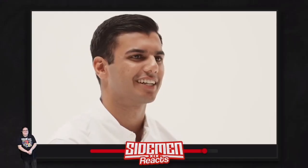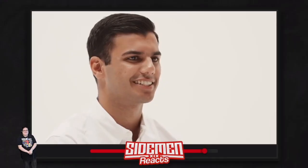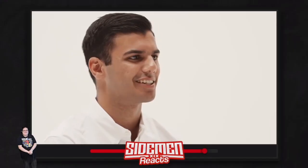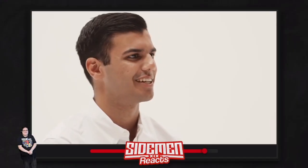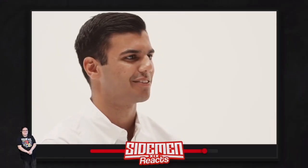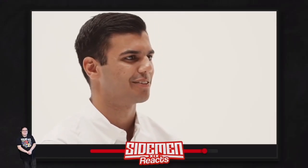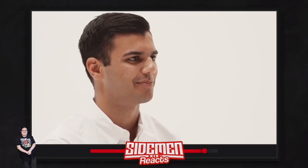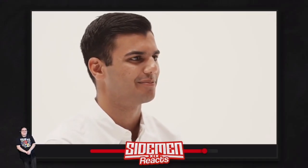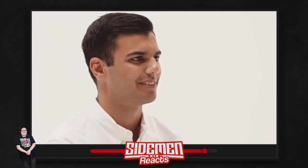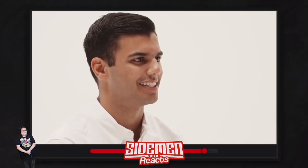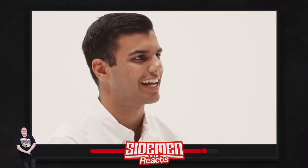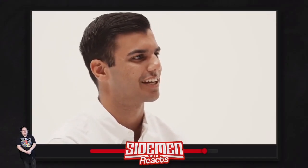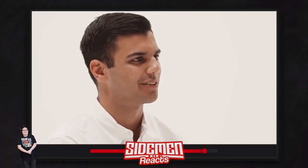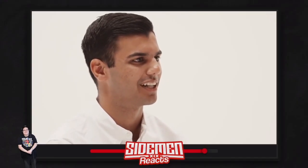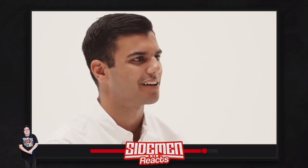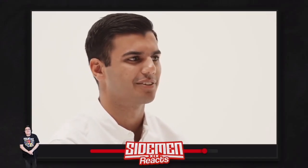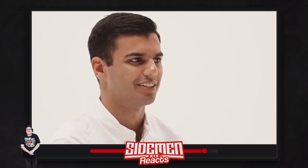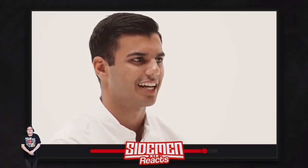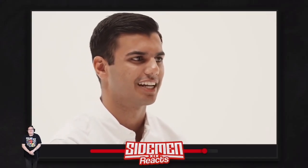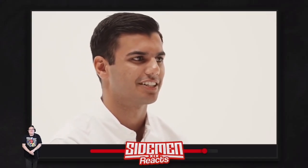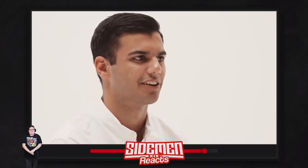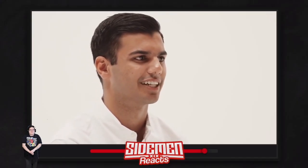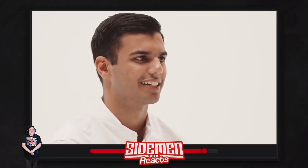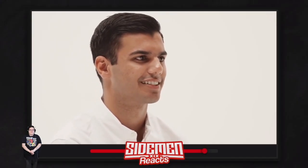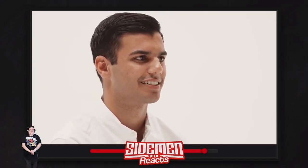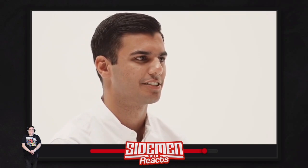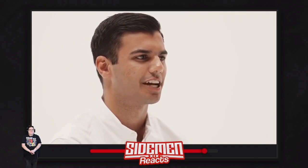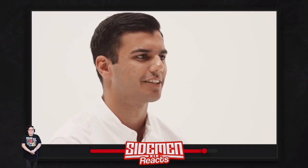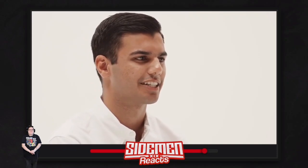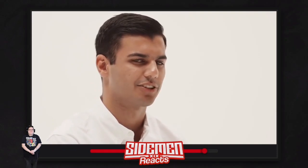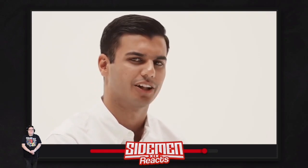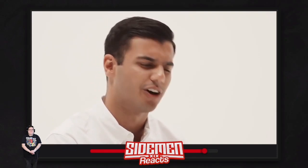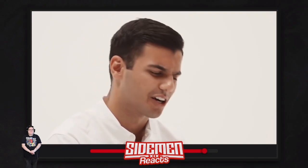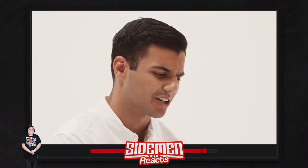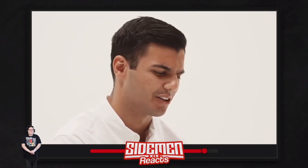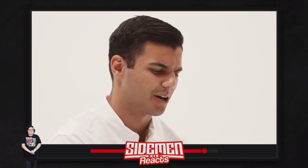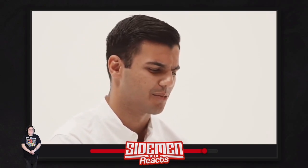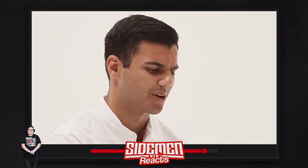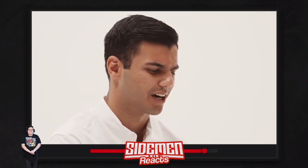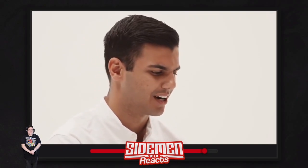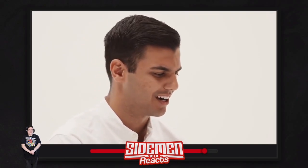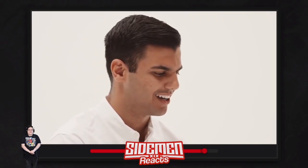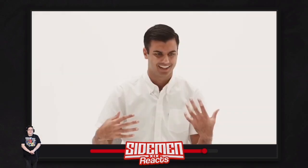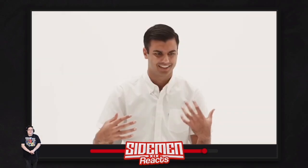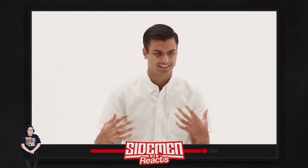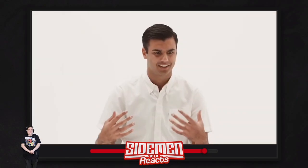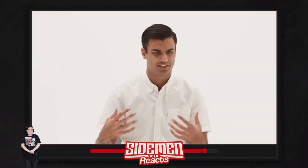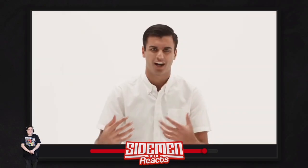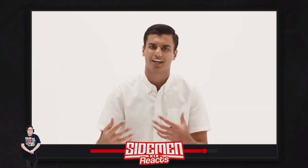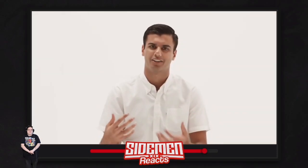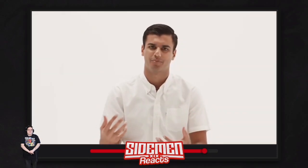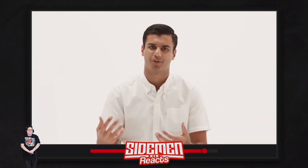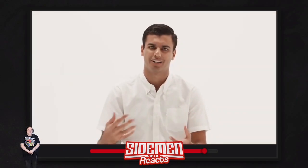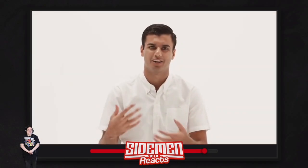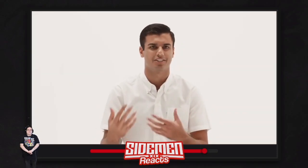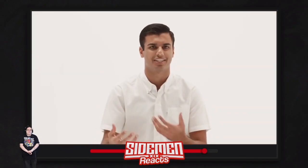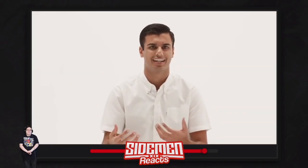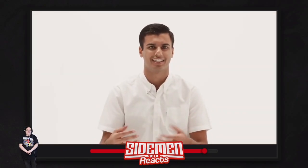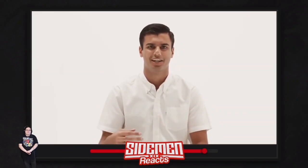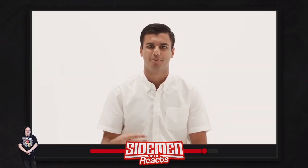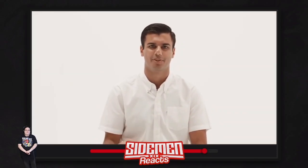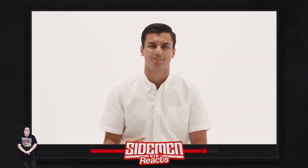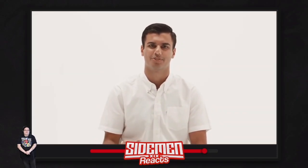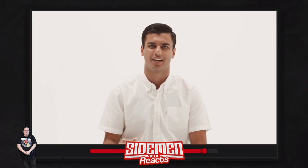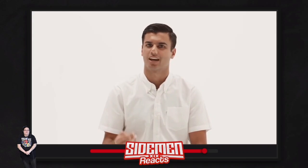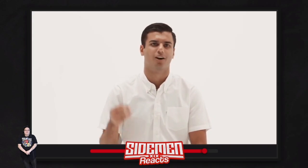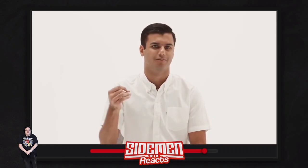man. I feel like it's so different from dating in real life or even dating generally. It's generally takes a lot longer, a lot more talk, a lot more